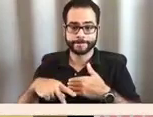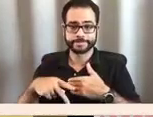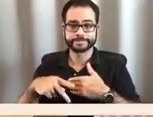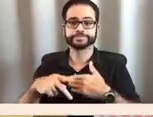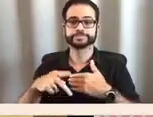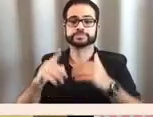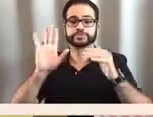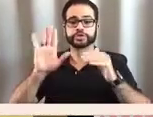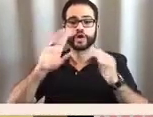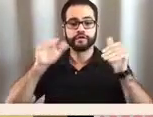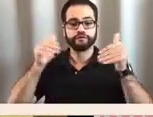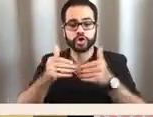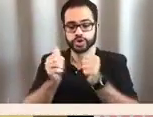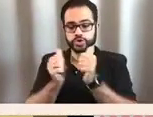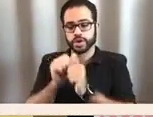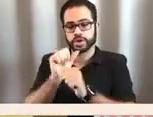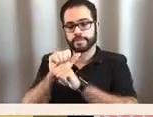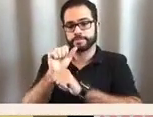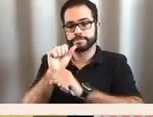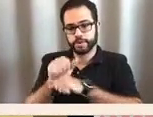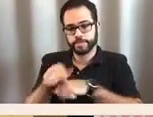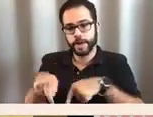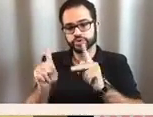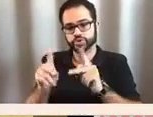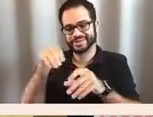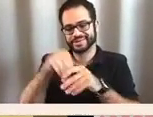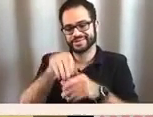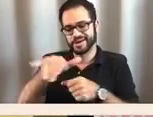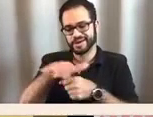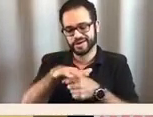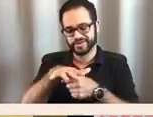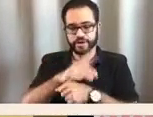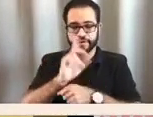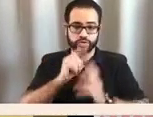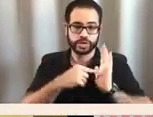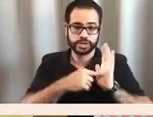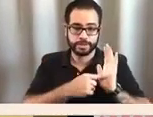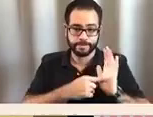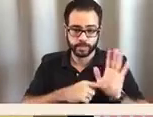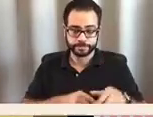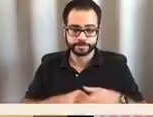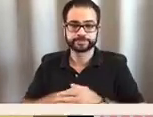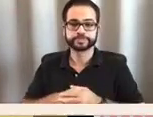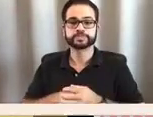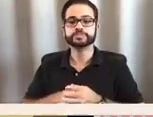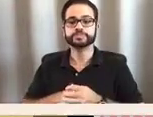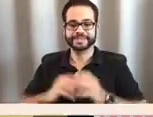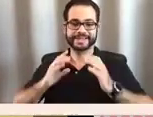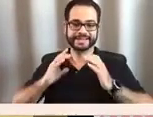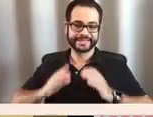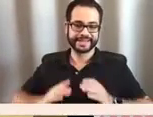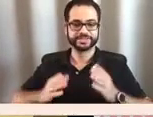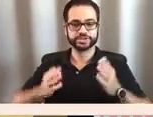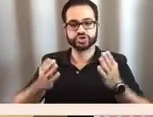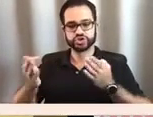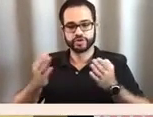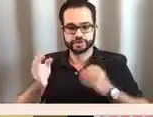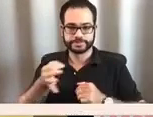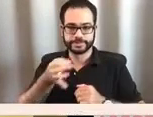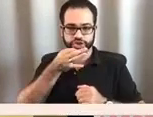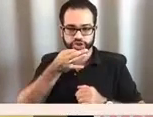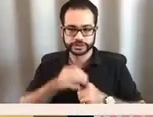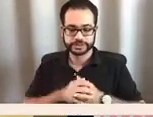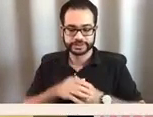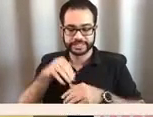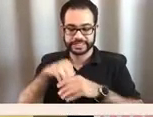are focused on employment opportunities in that area. For instance, guest service specialist in